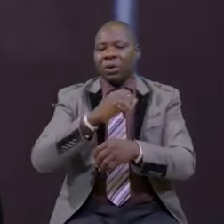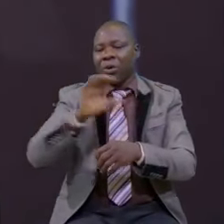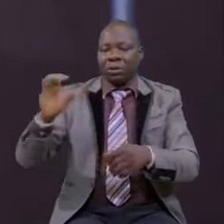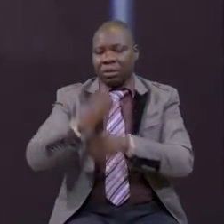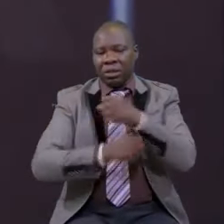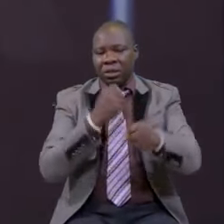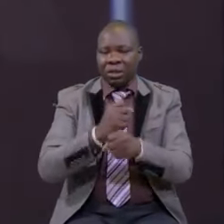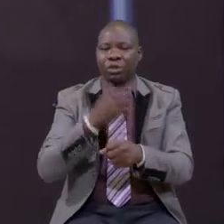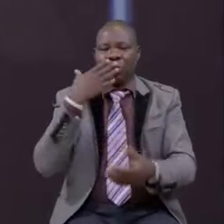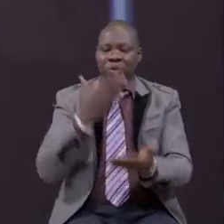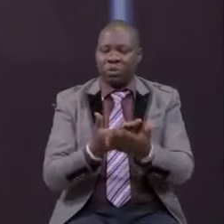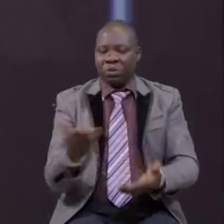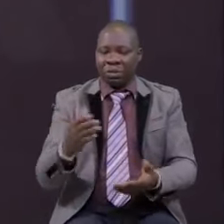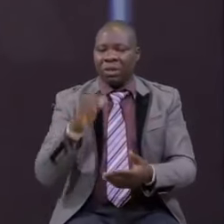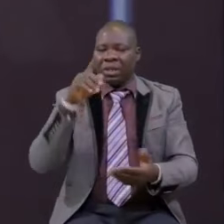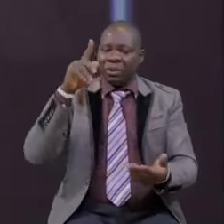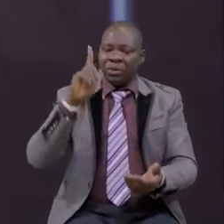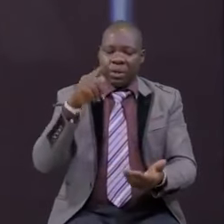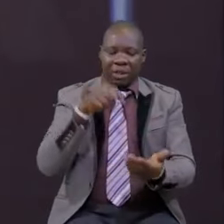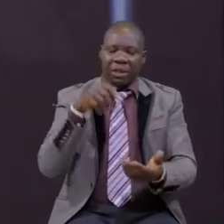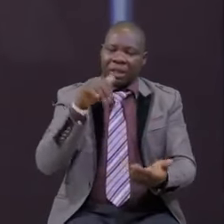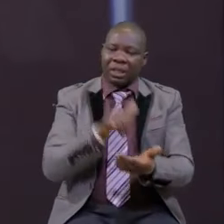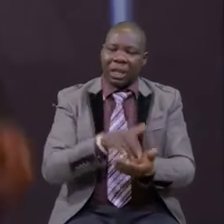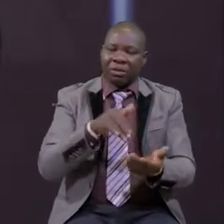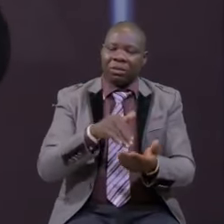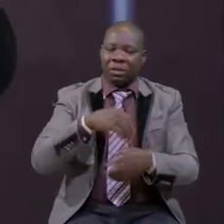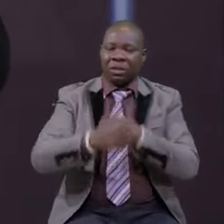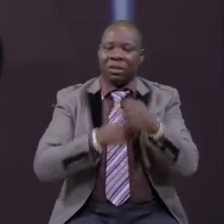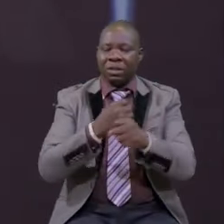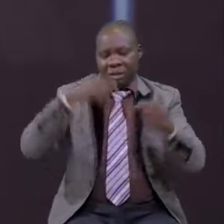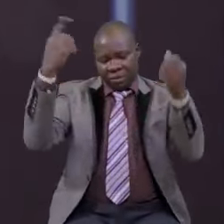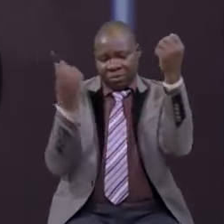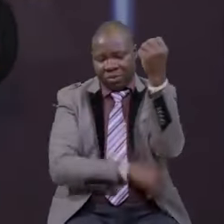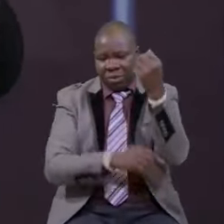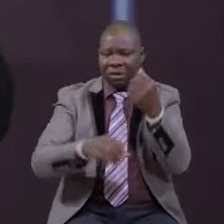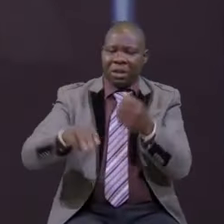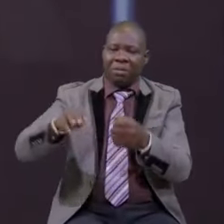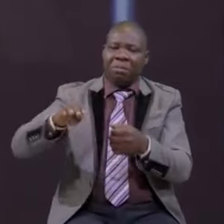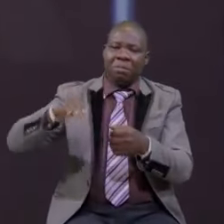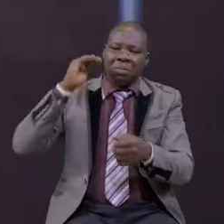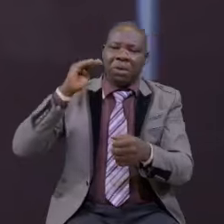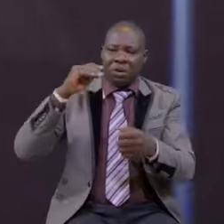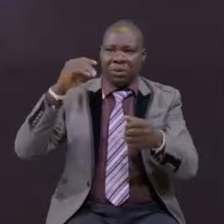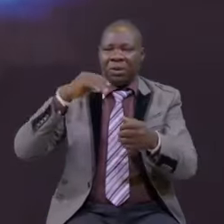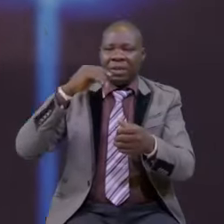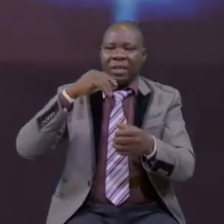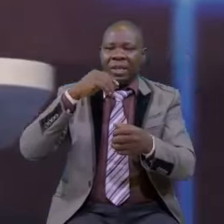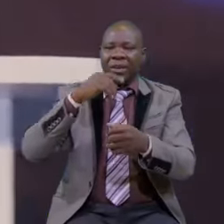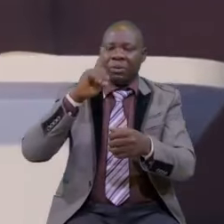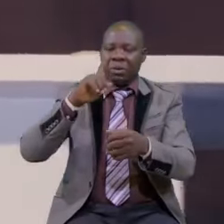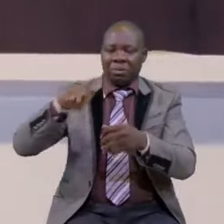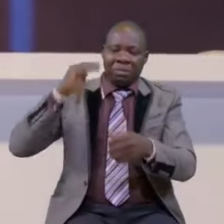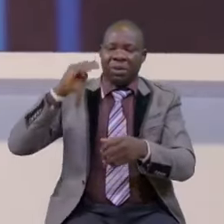1,000 years, torment. 1,000,000 years, torment. Let's compare. Let's think about it. What do you have